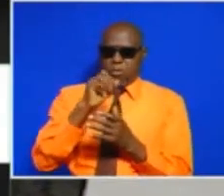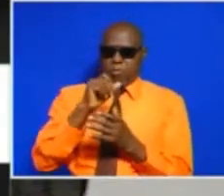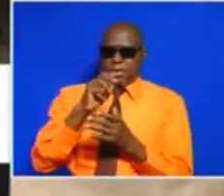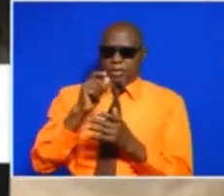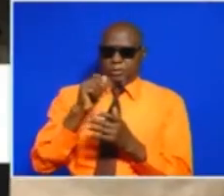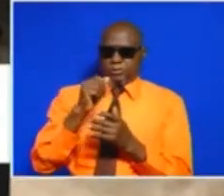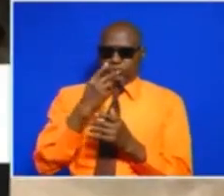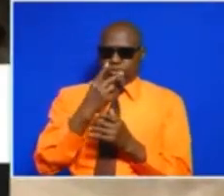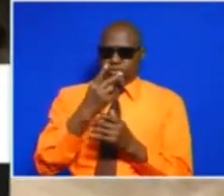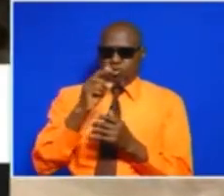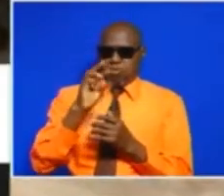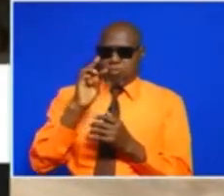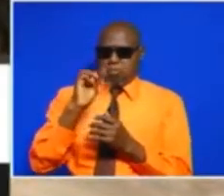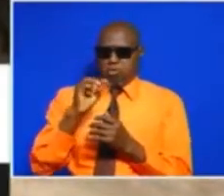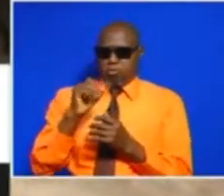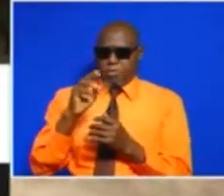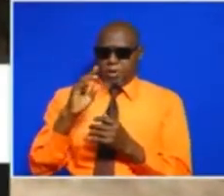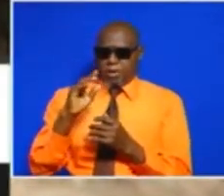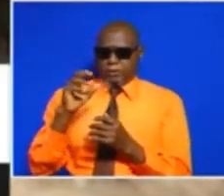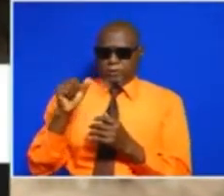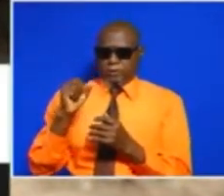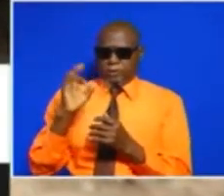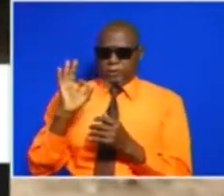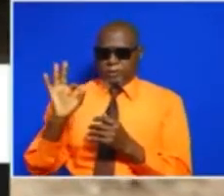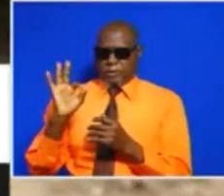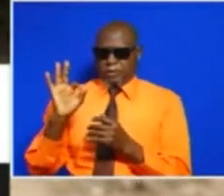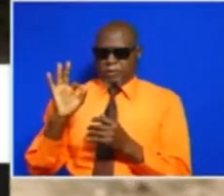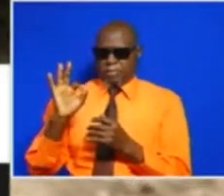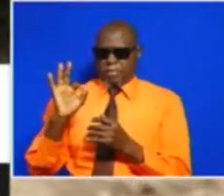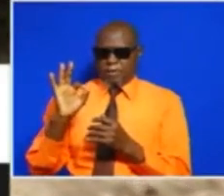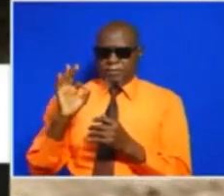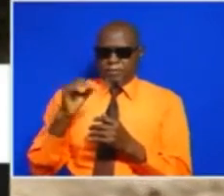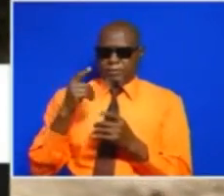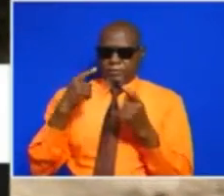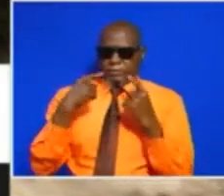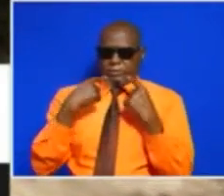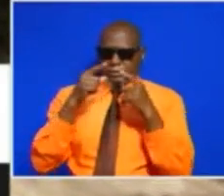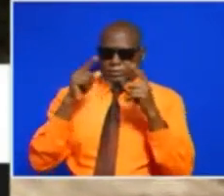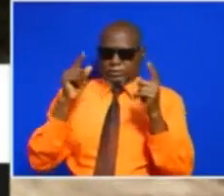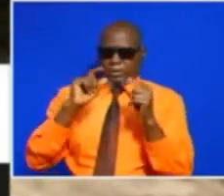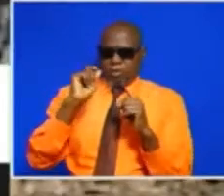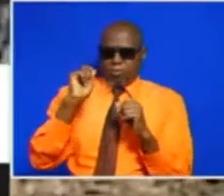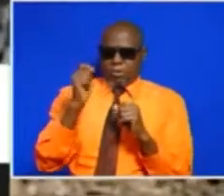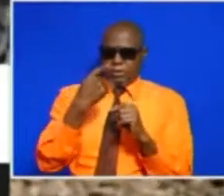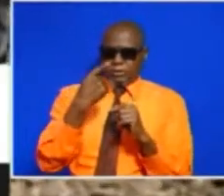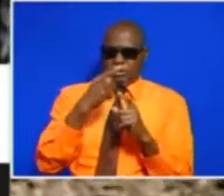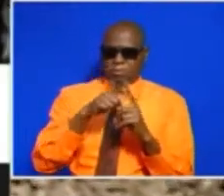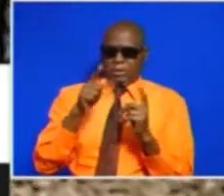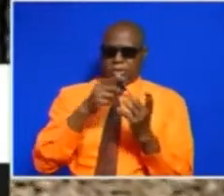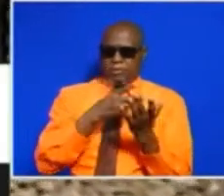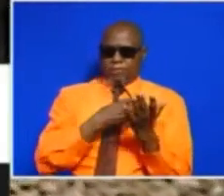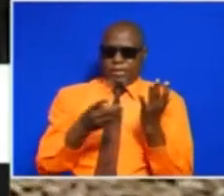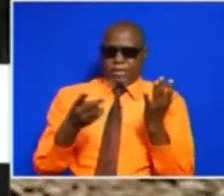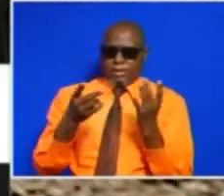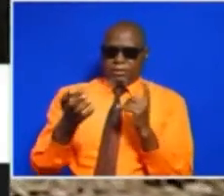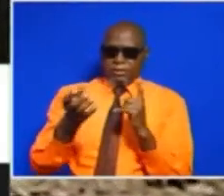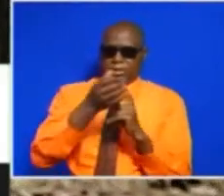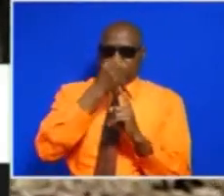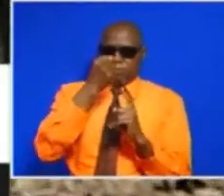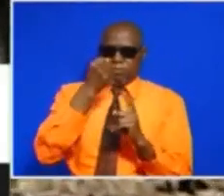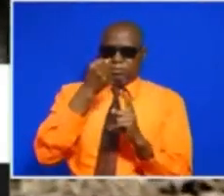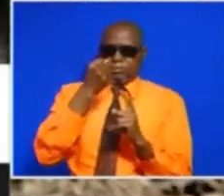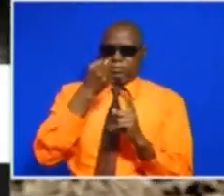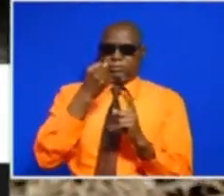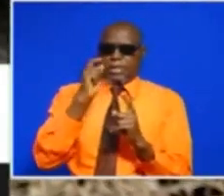3 in 2018 and 2021 respectively as successors of the first model, but failed to capture the Kenyan car